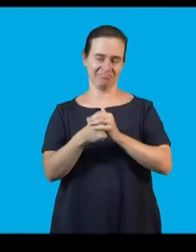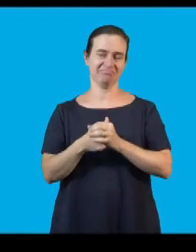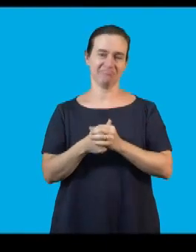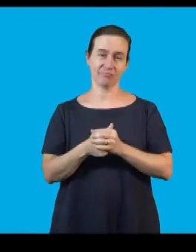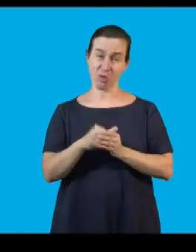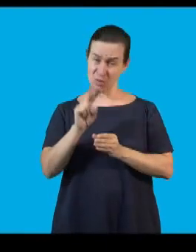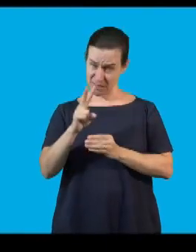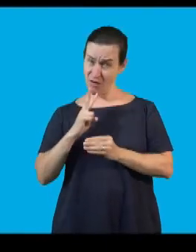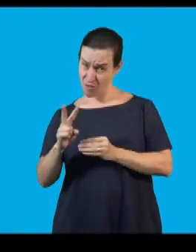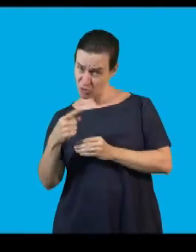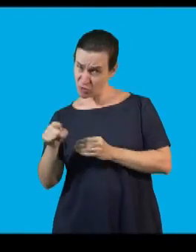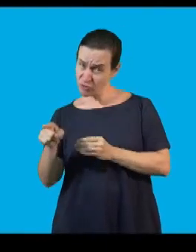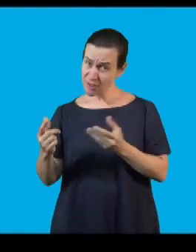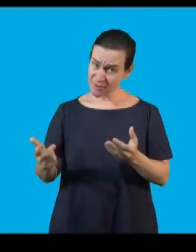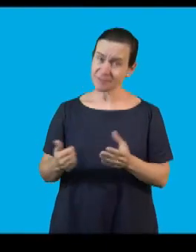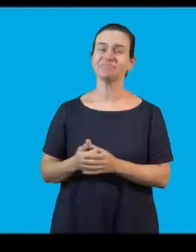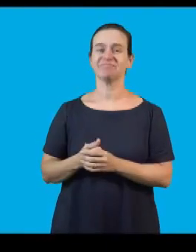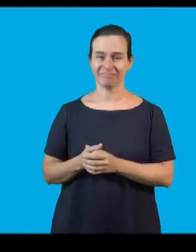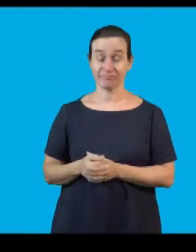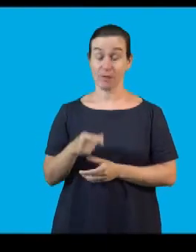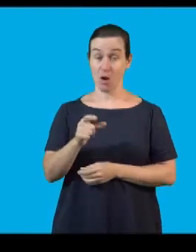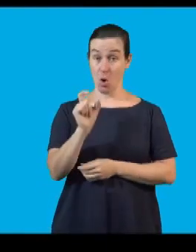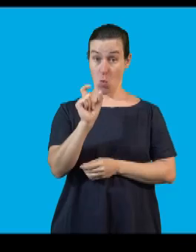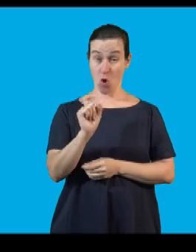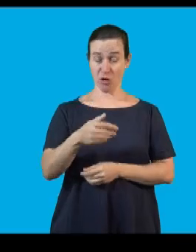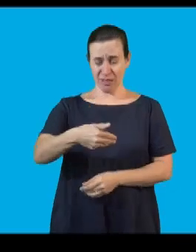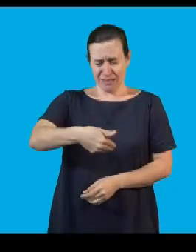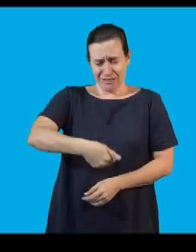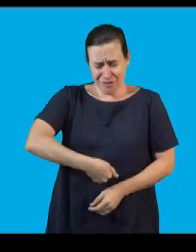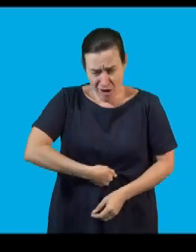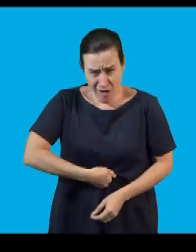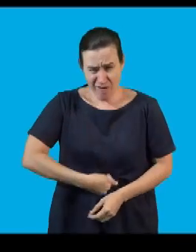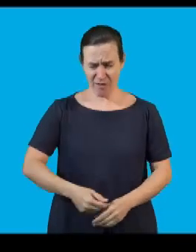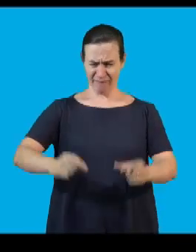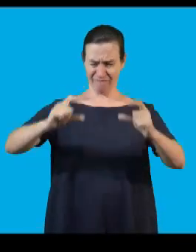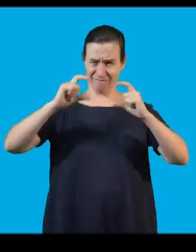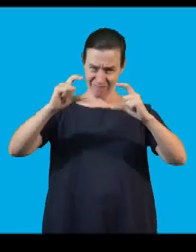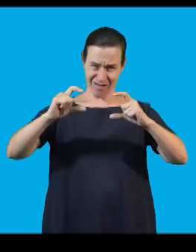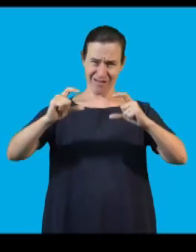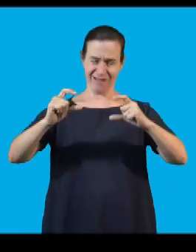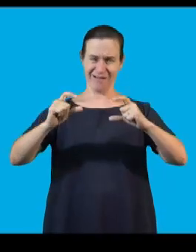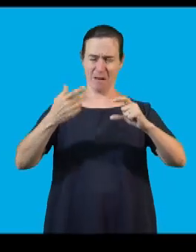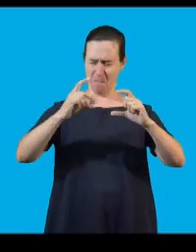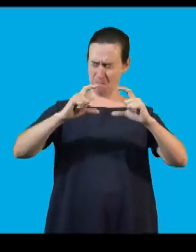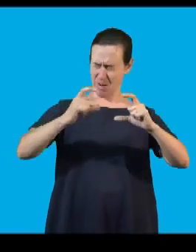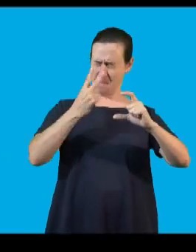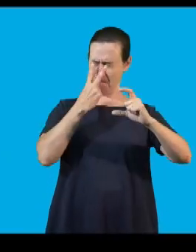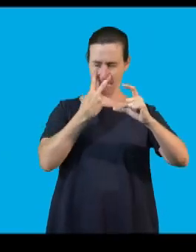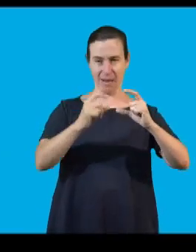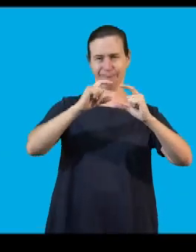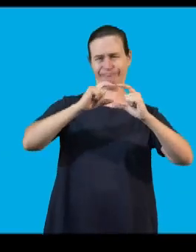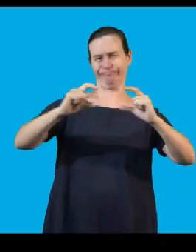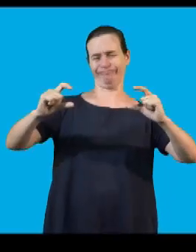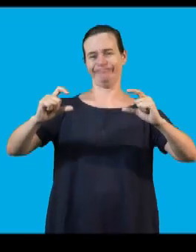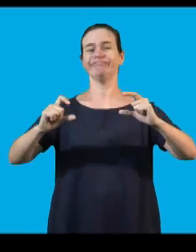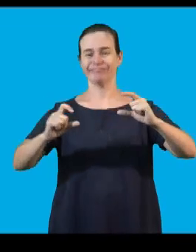our response includes any of that. And there you have it. The word starved is written in bold font. So already we